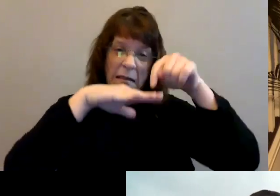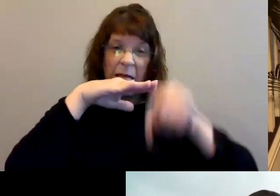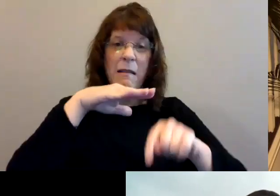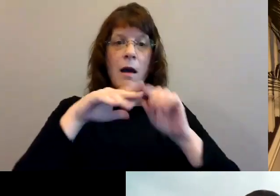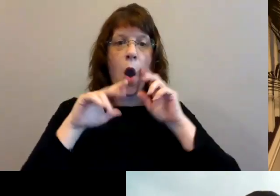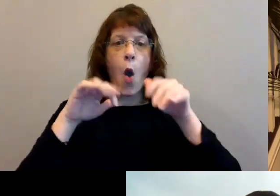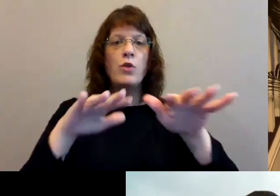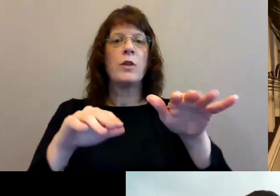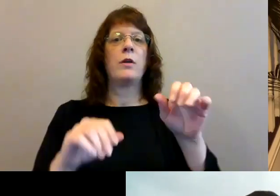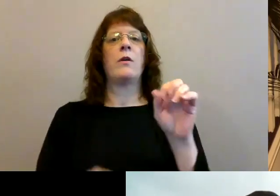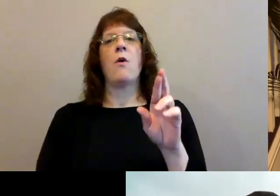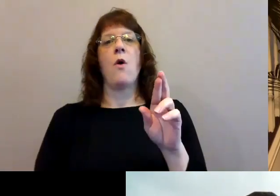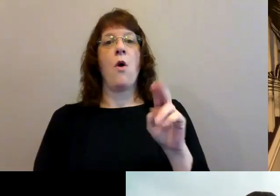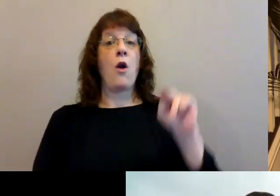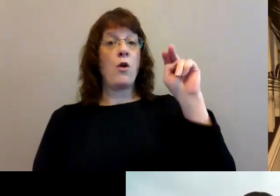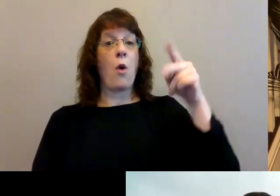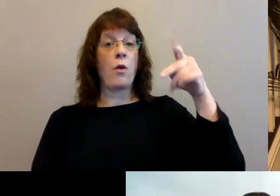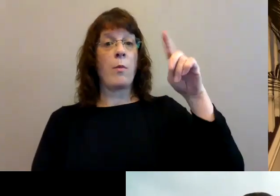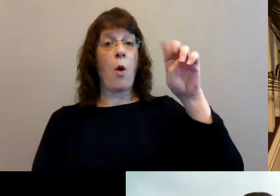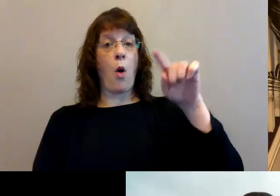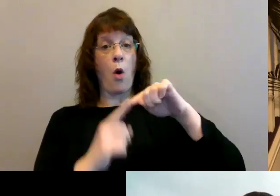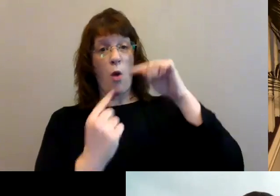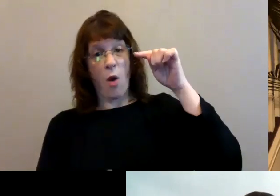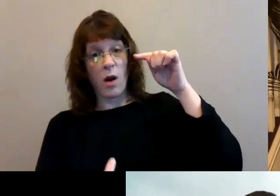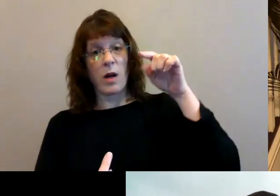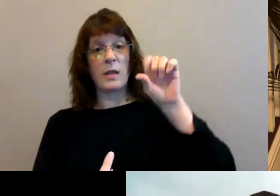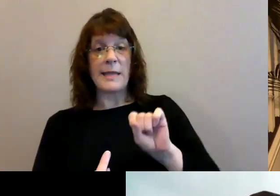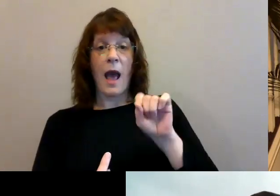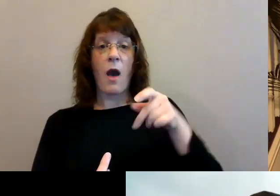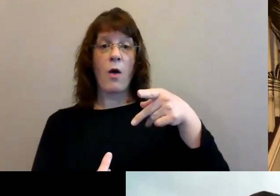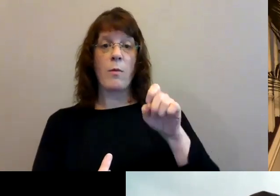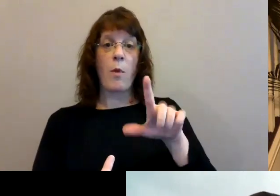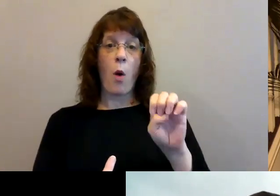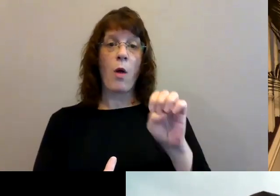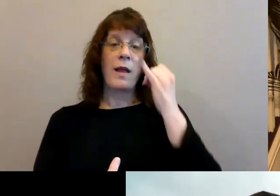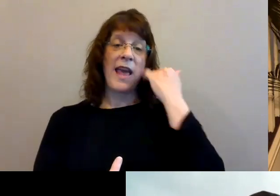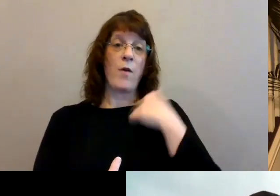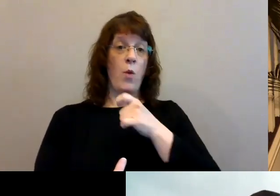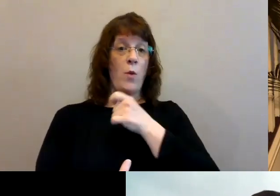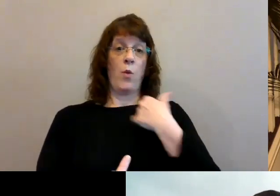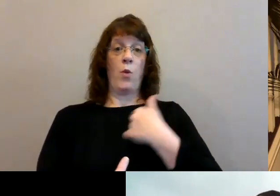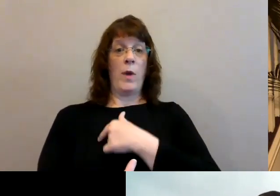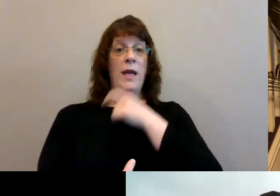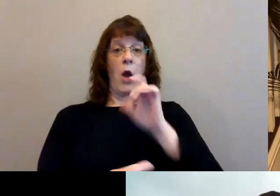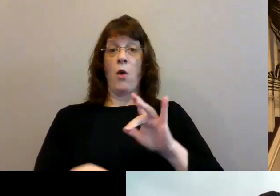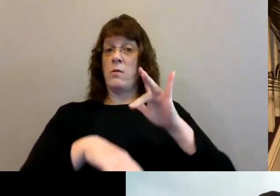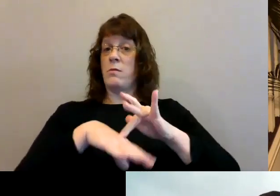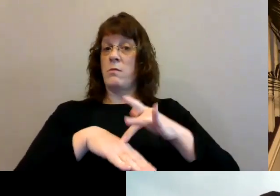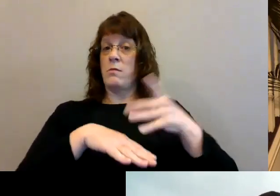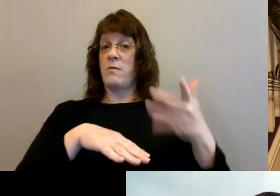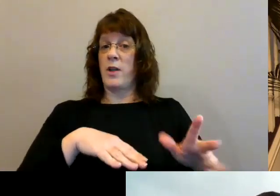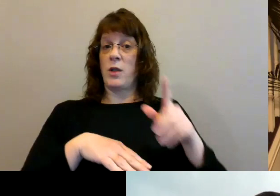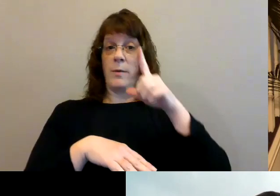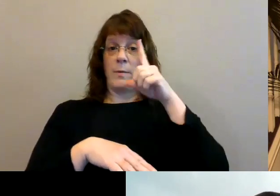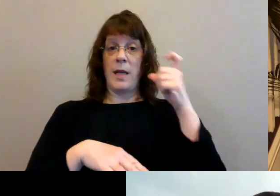up like in the North Pole or South Pole, that even if we don't set foot there because of what we're doing